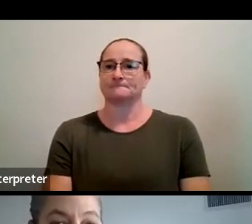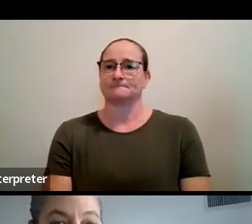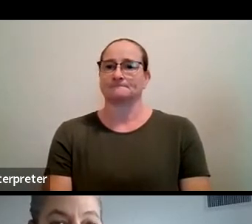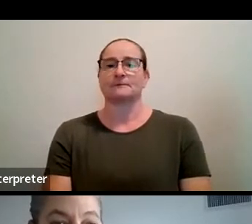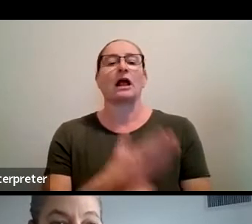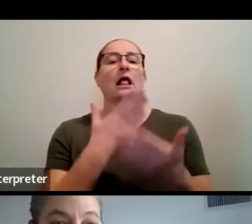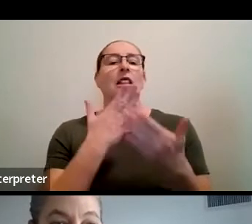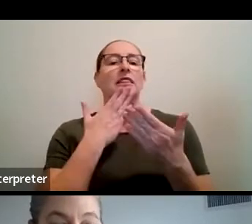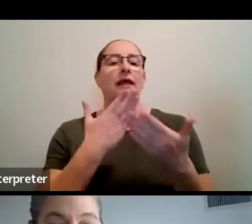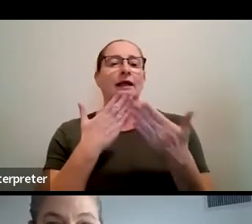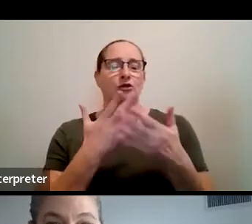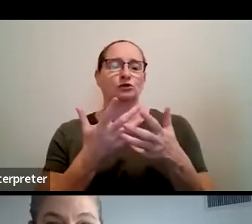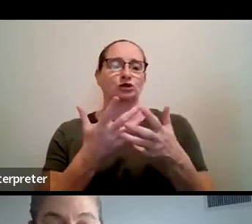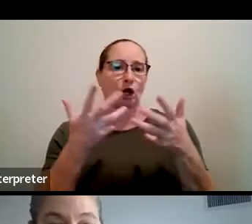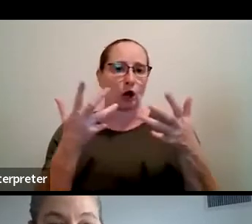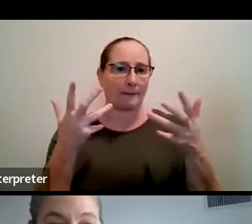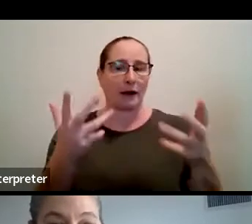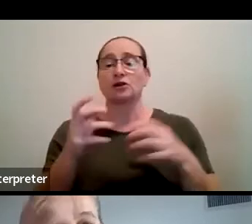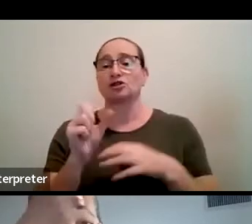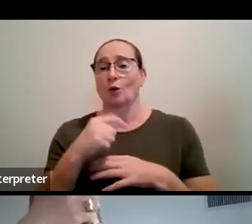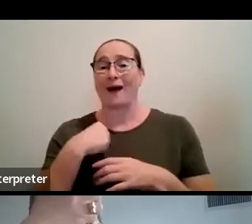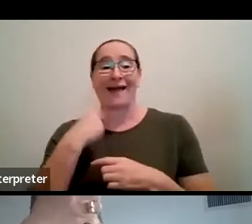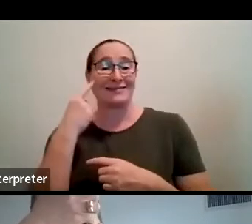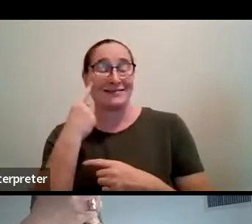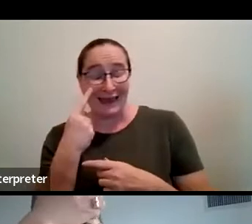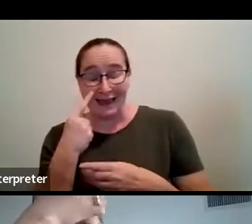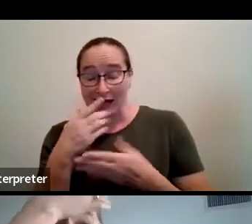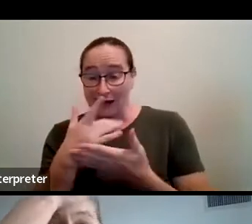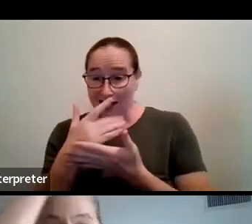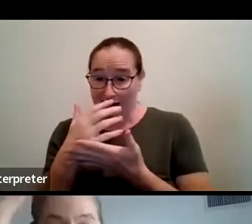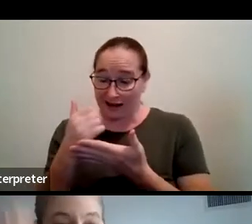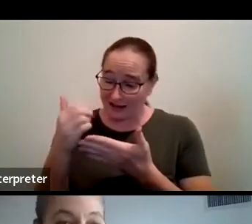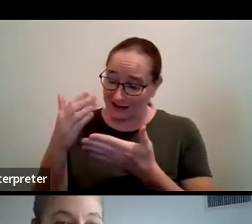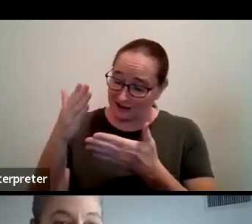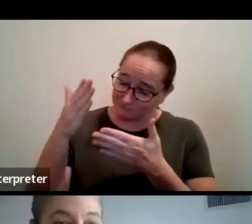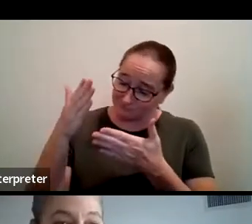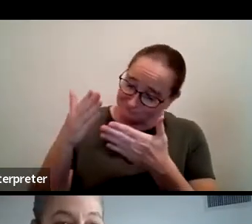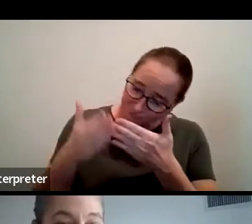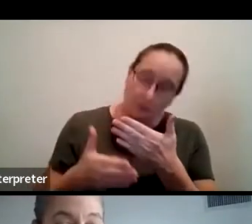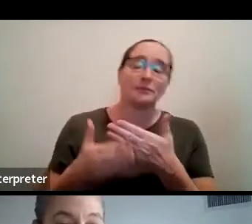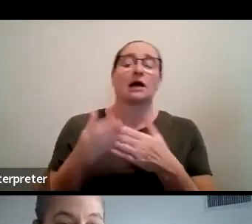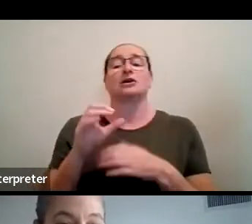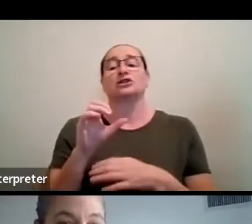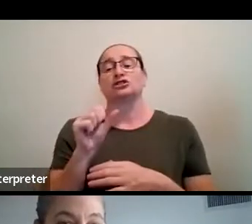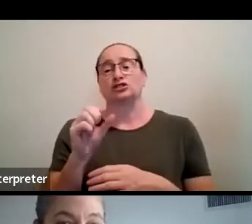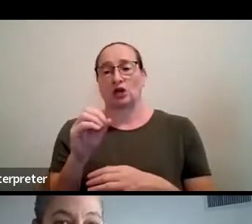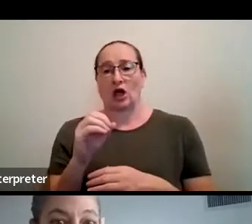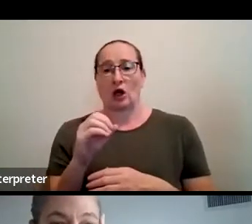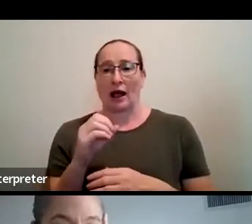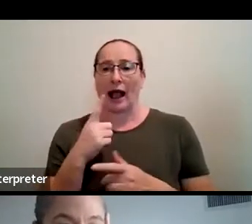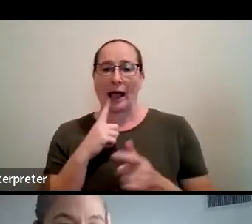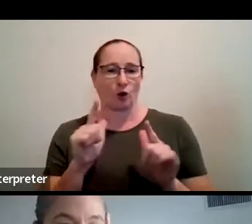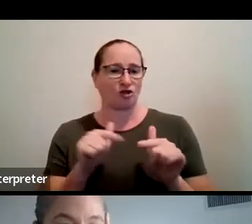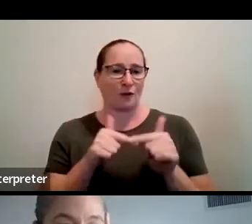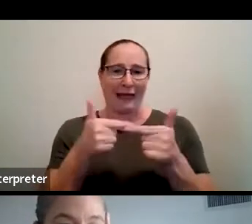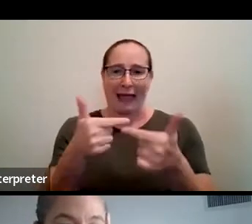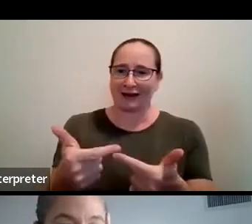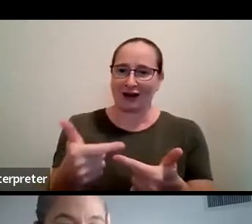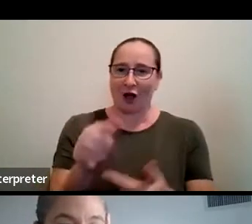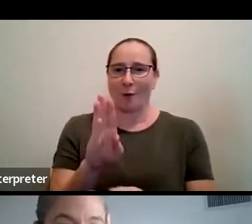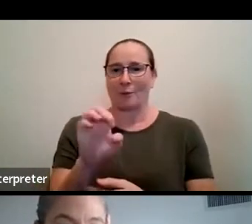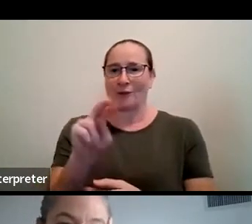Thank you so much. Okay, so I think we've come to the end of our time, and I'm going to hand it over to